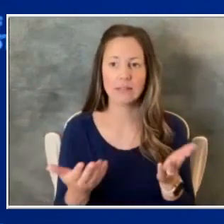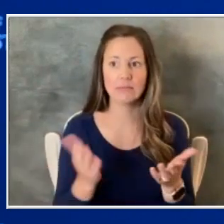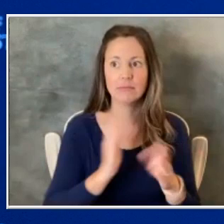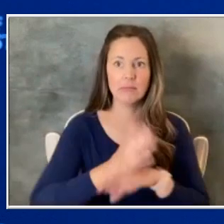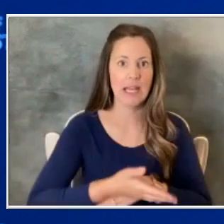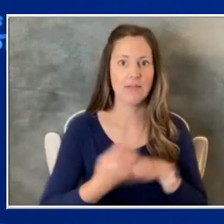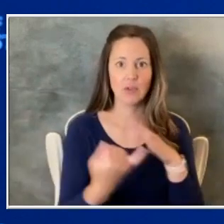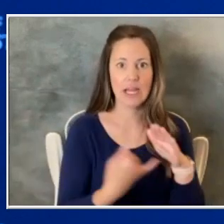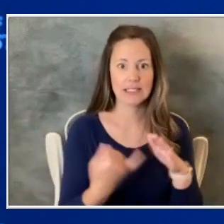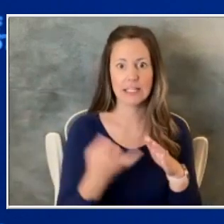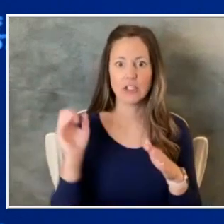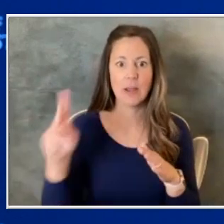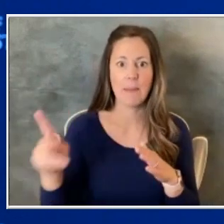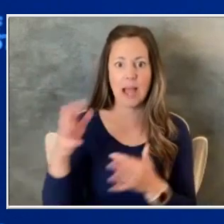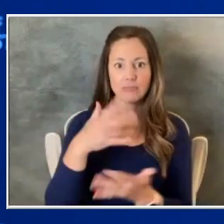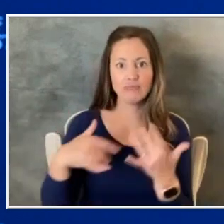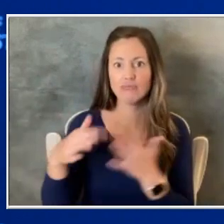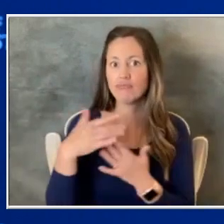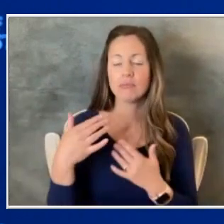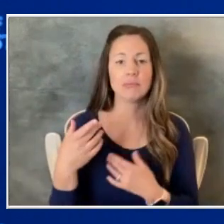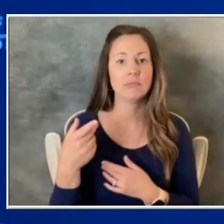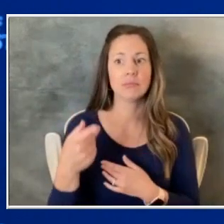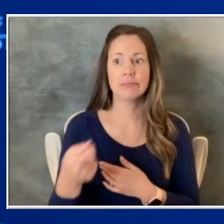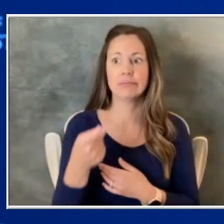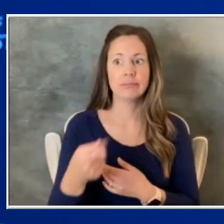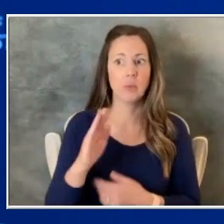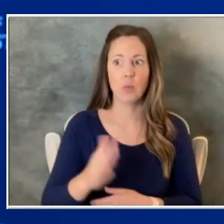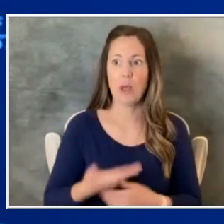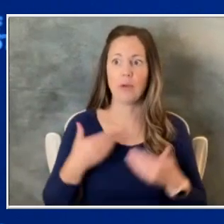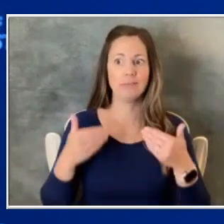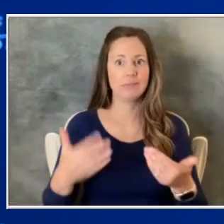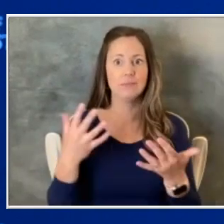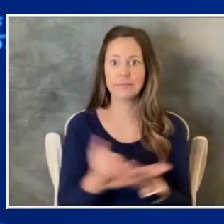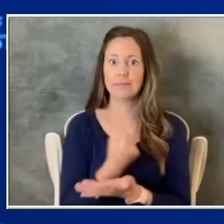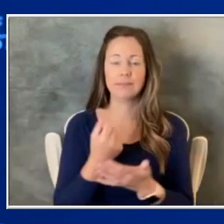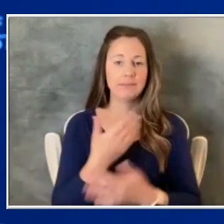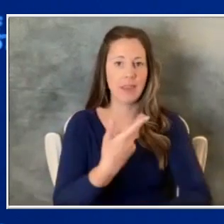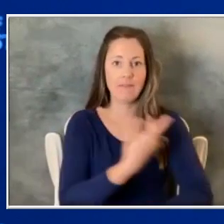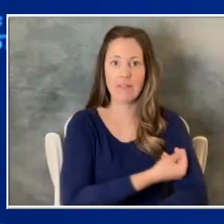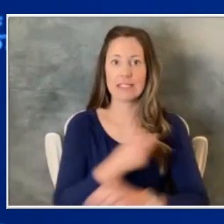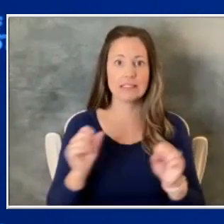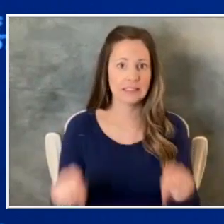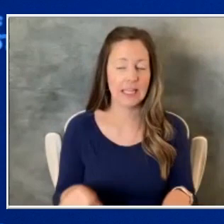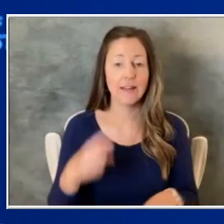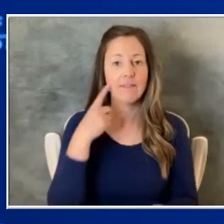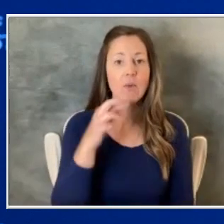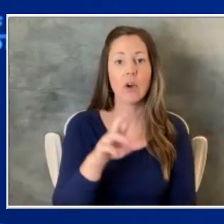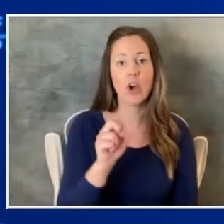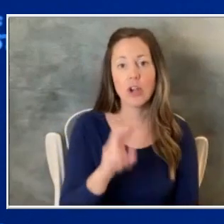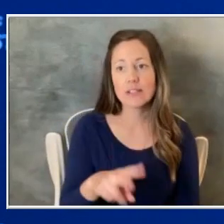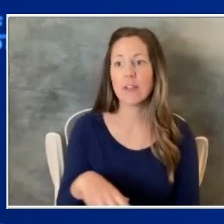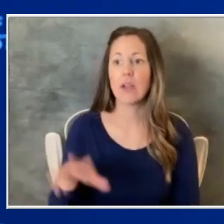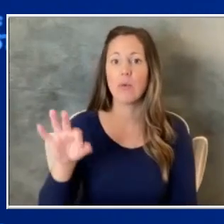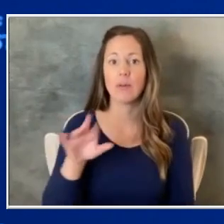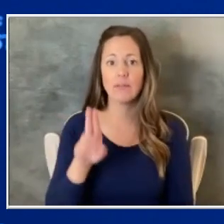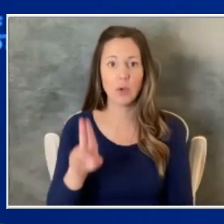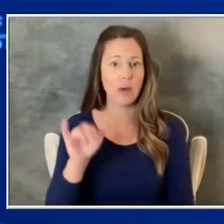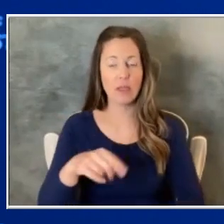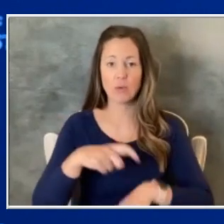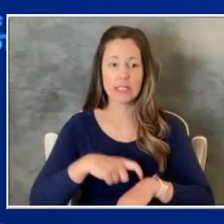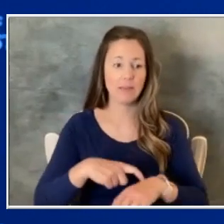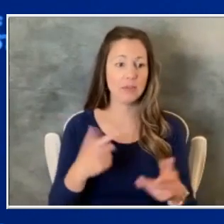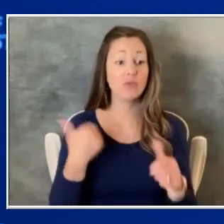get back out into society. You are welcome to go ahead and get your vaccination for RSV or influenza at those times. Remember, you